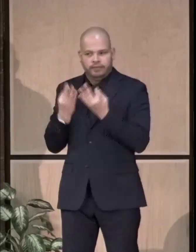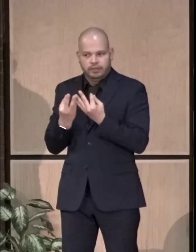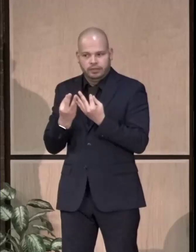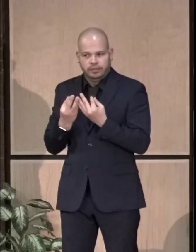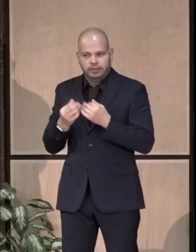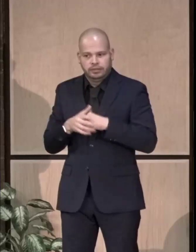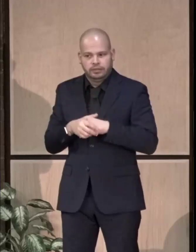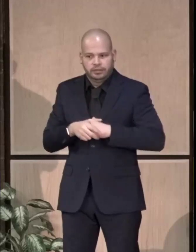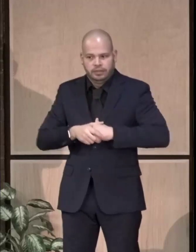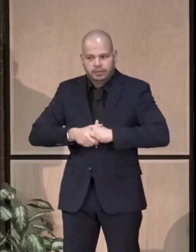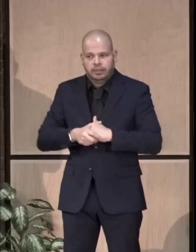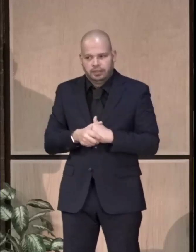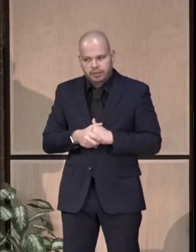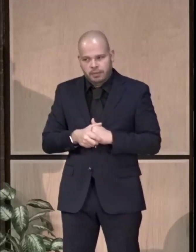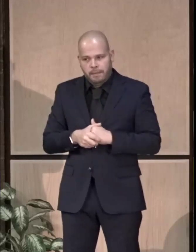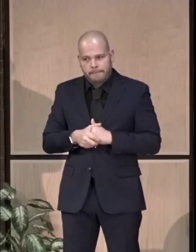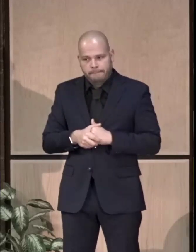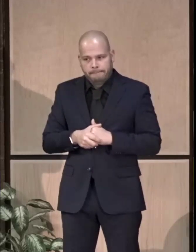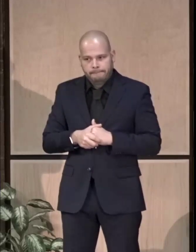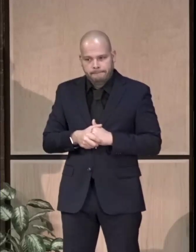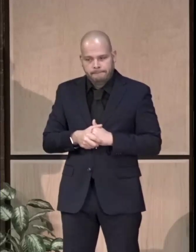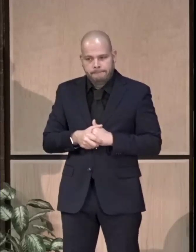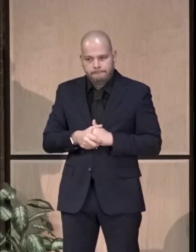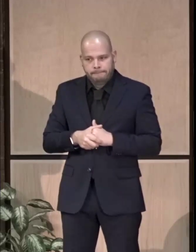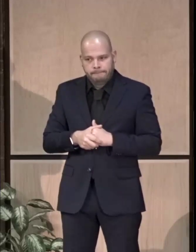And did you also speak to Mike Kelly